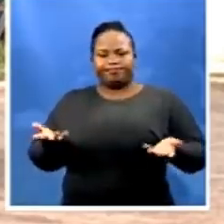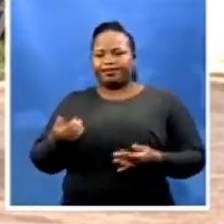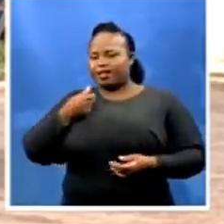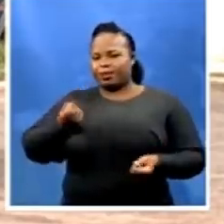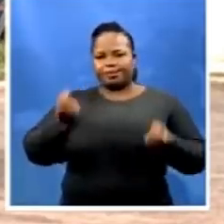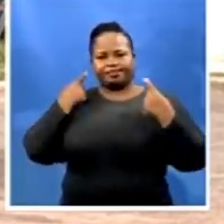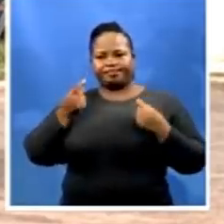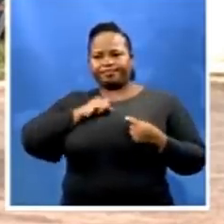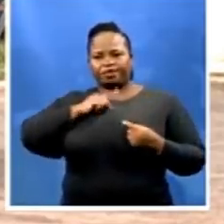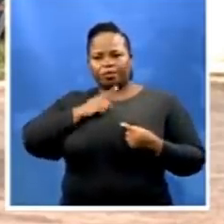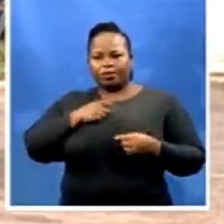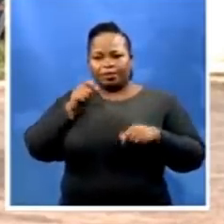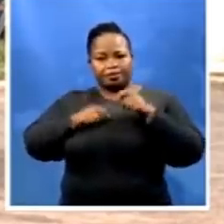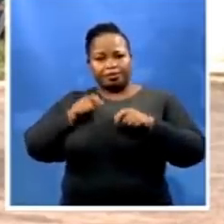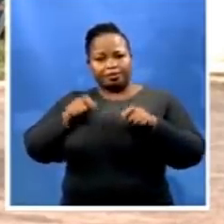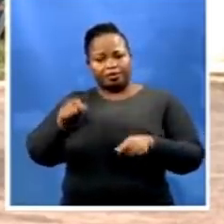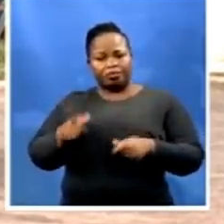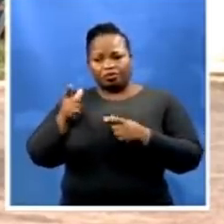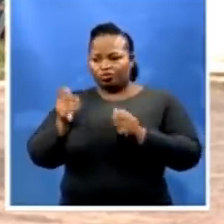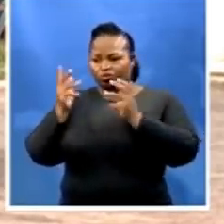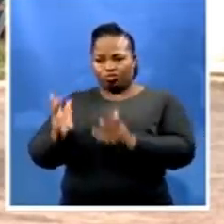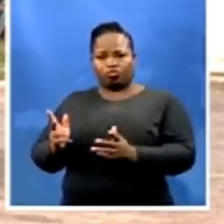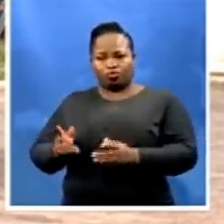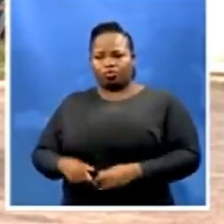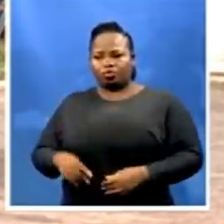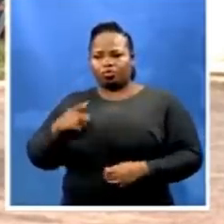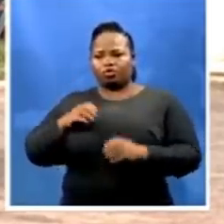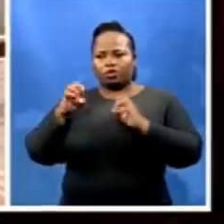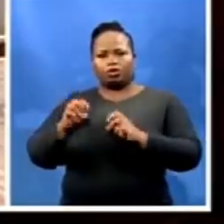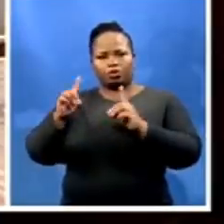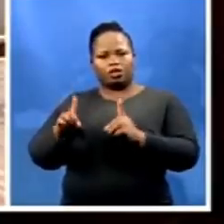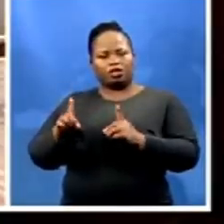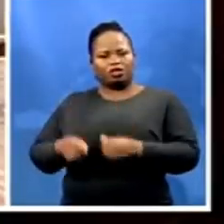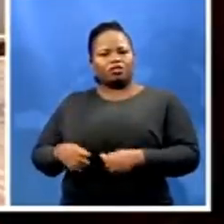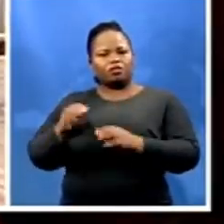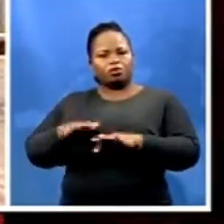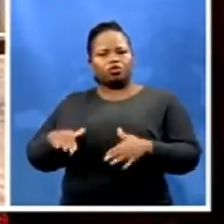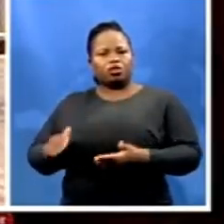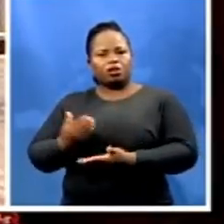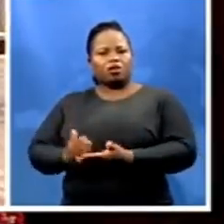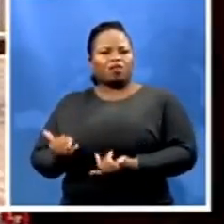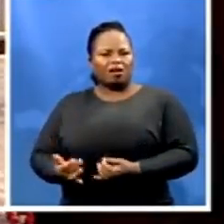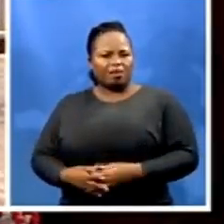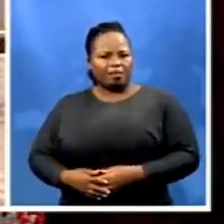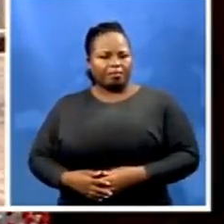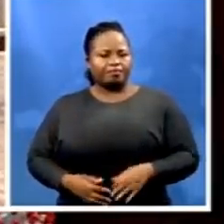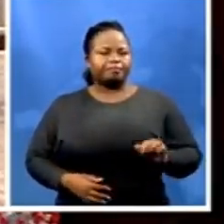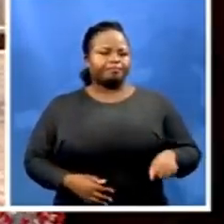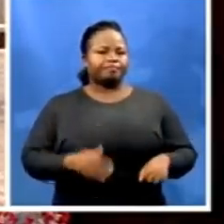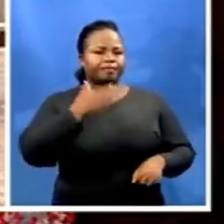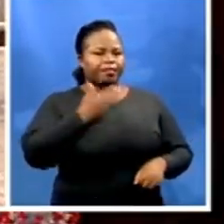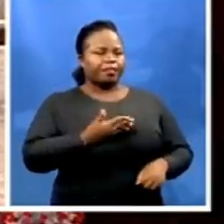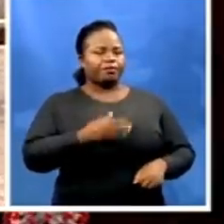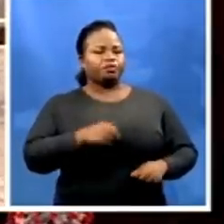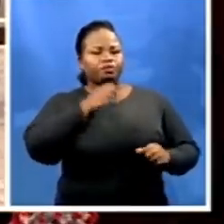go this far to take the education away from the children. All right, Jade Leigh Paulse live for us there in Durban. Thank you very much